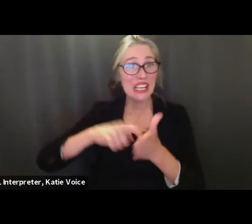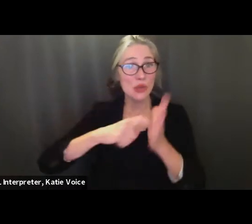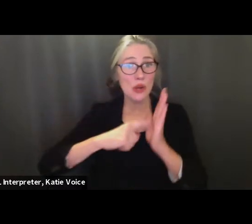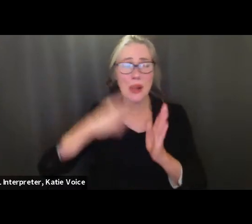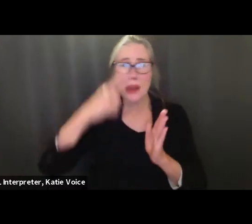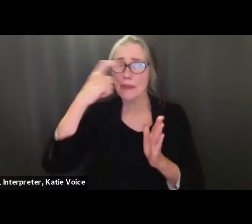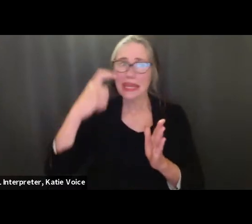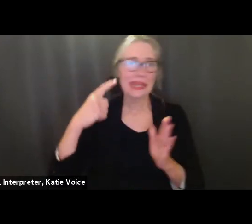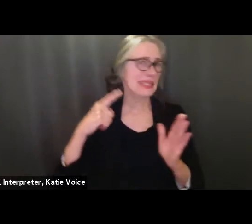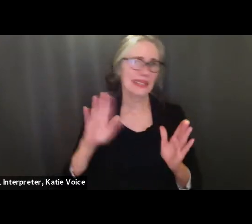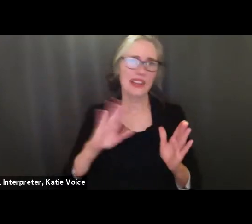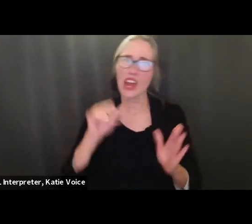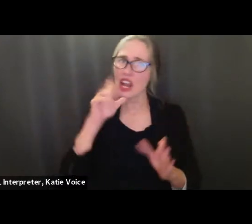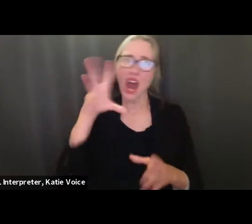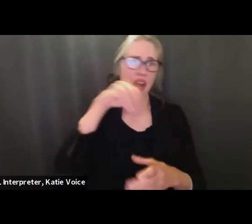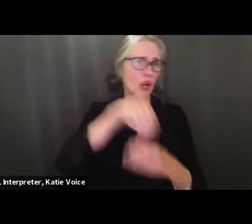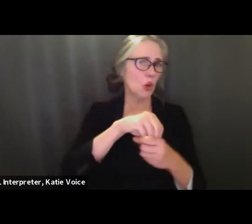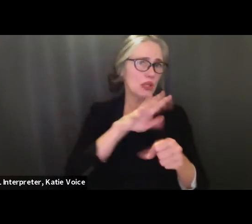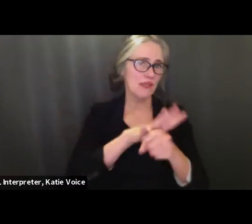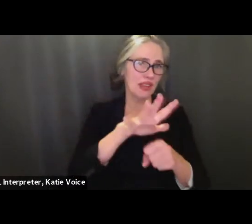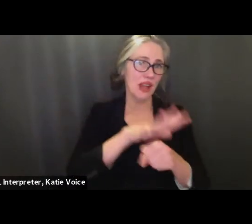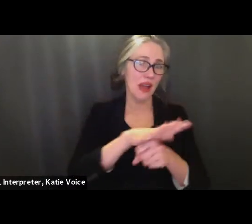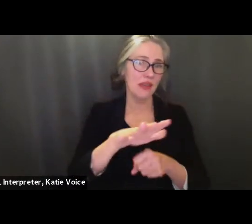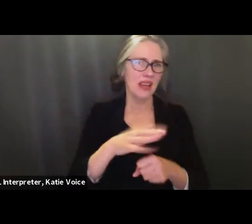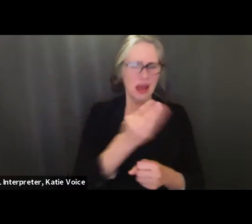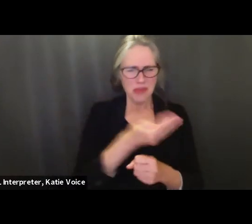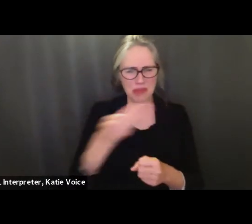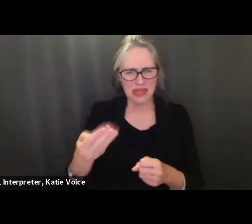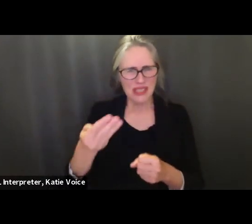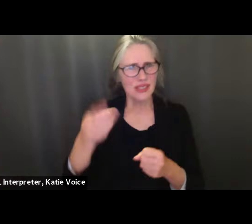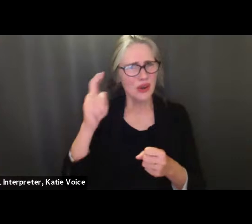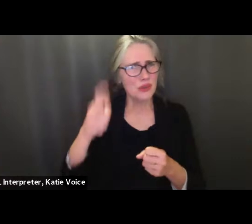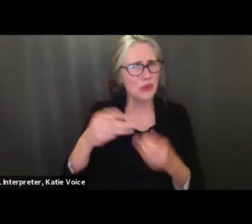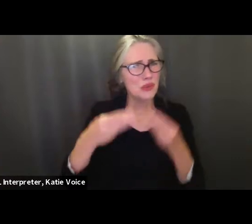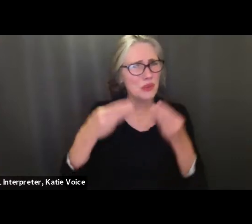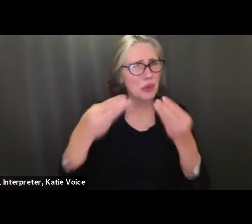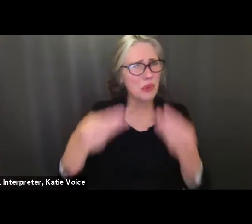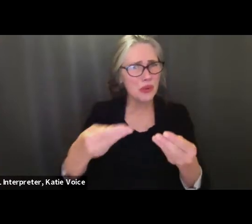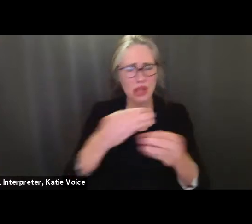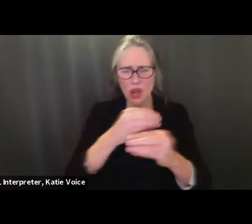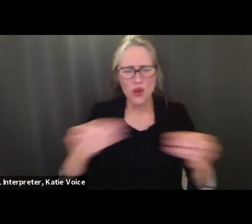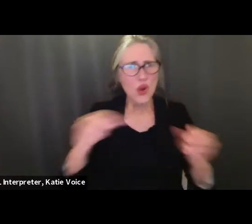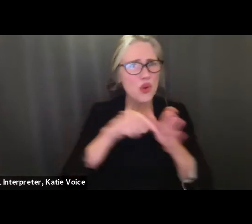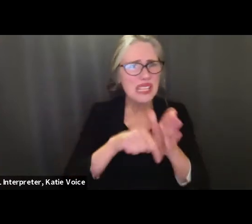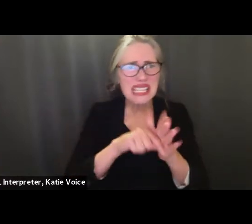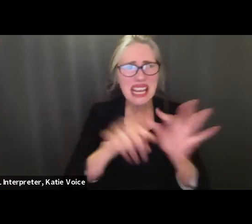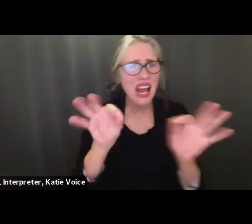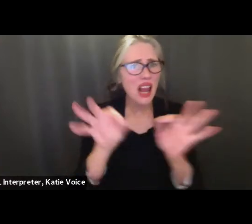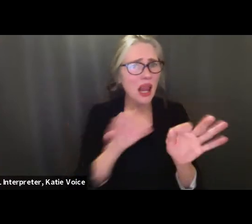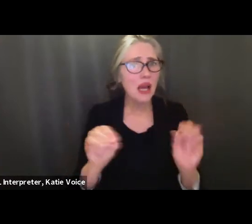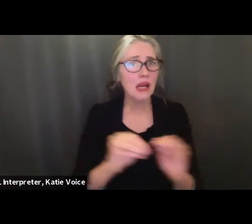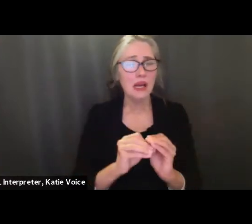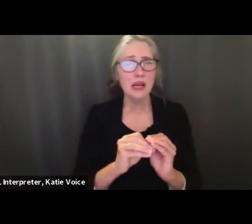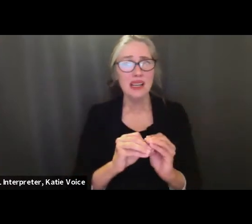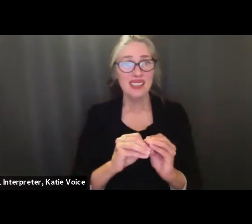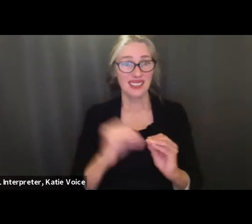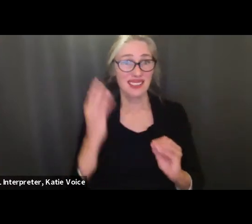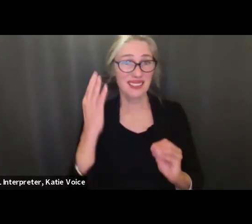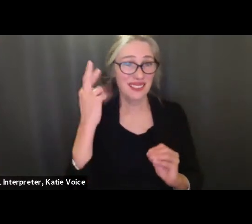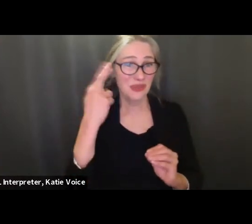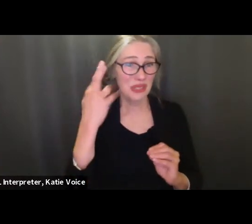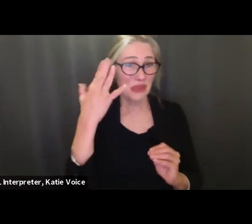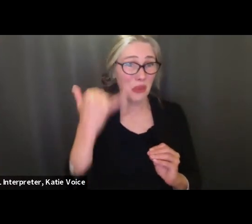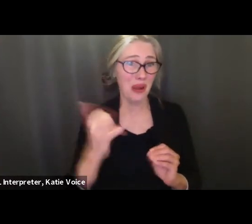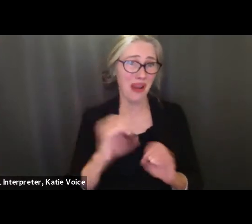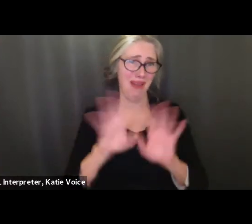determined not inclusive. What materials are proposed? No detail. No wonder the state of California Department